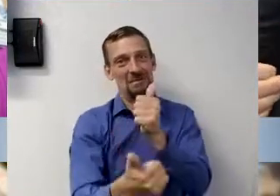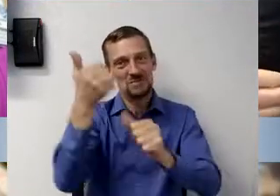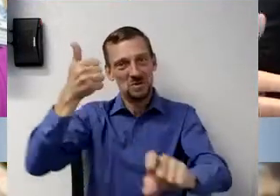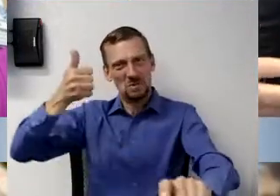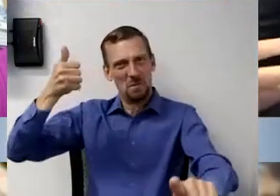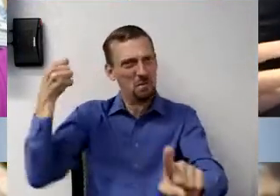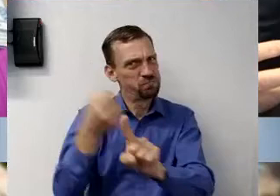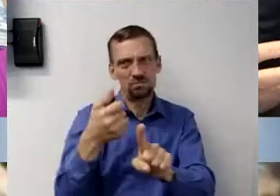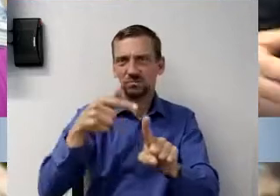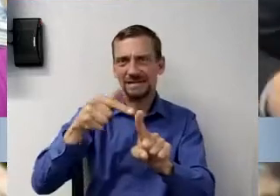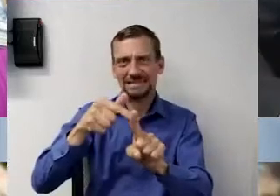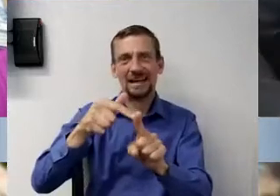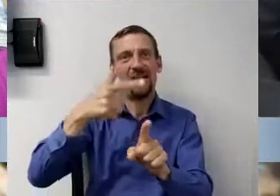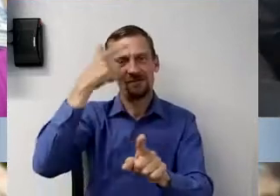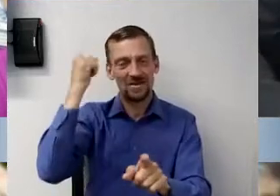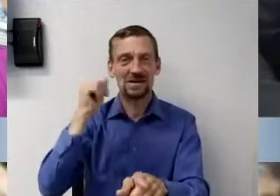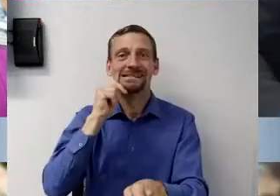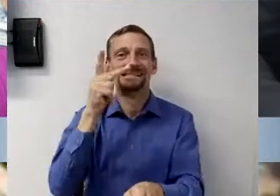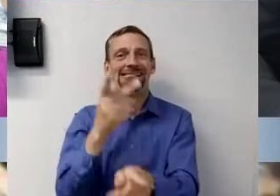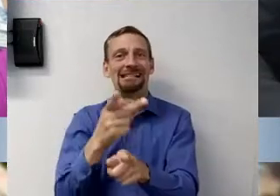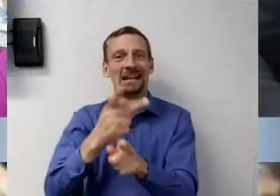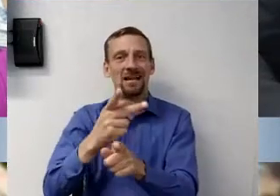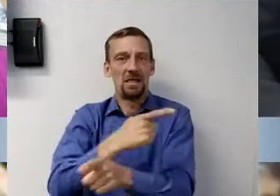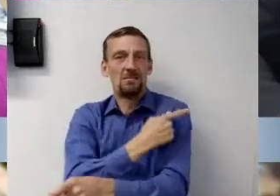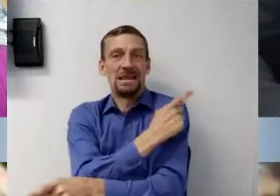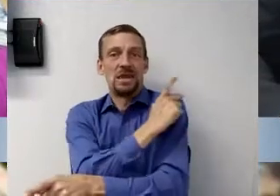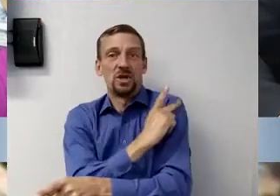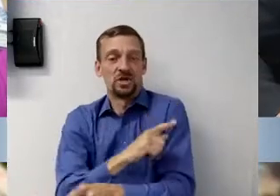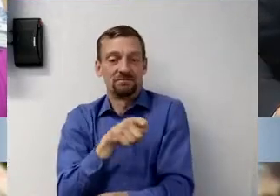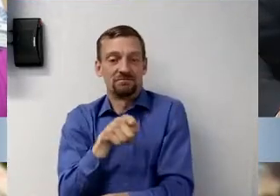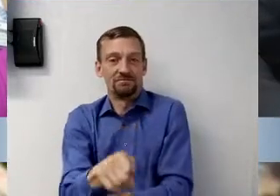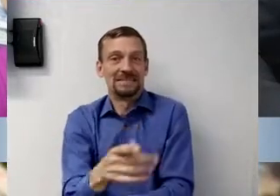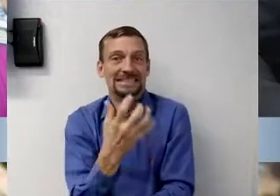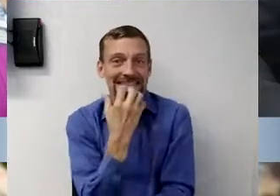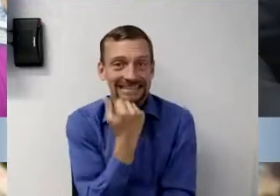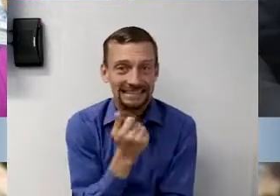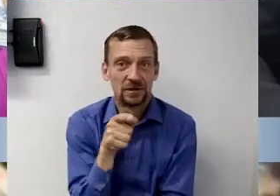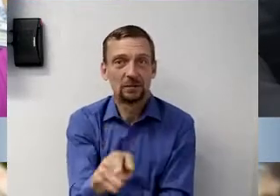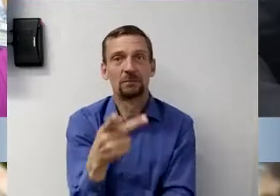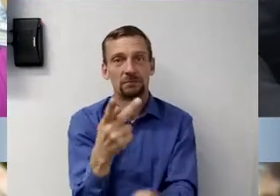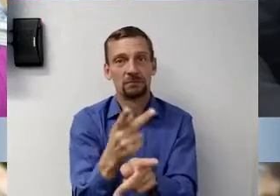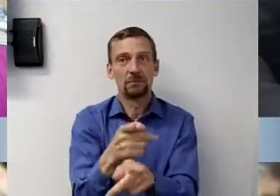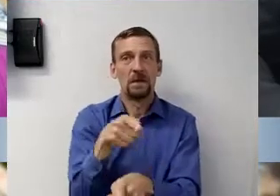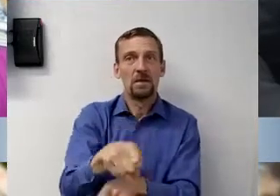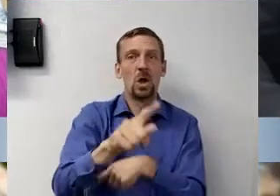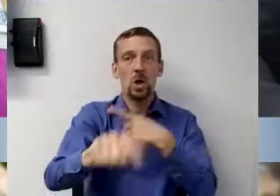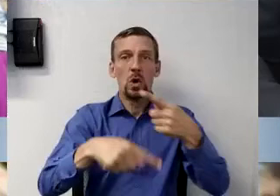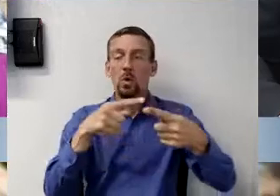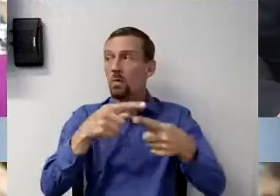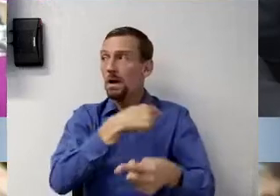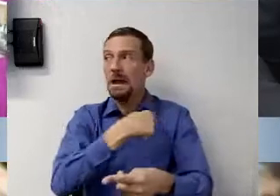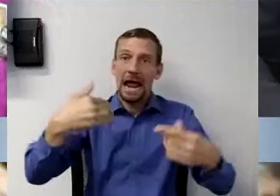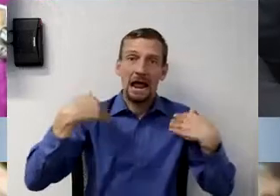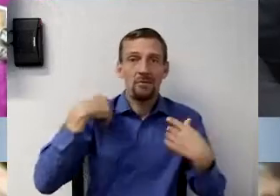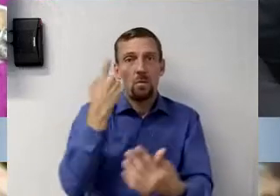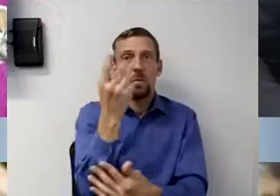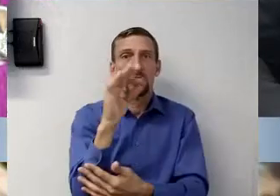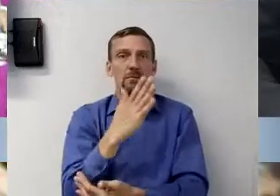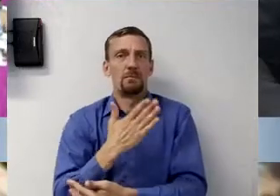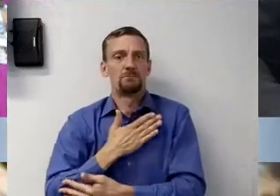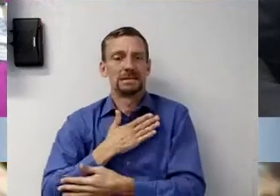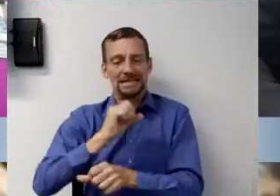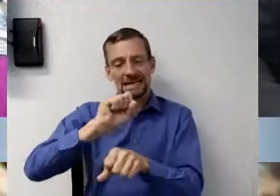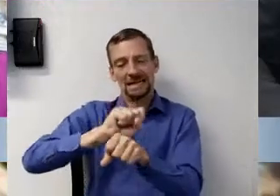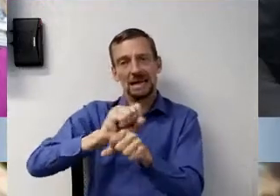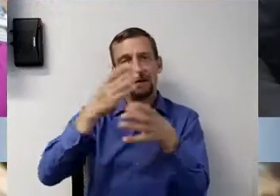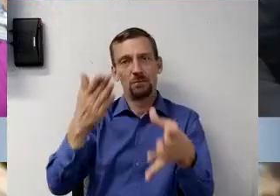impact on us from a patient care standpoint, and when I mentioned staffing. And we still have one of our employees